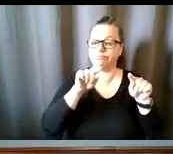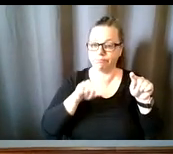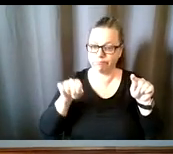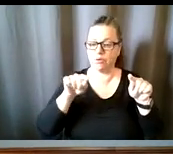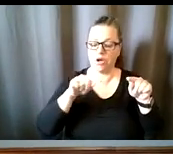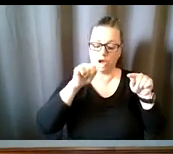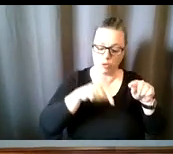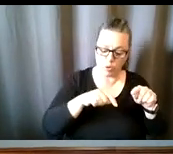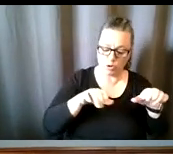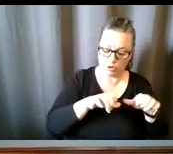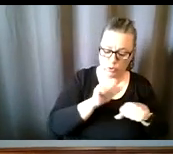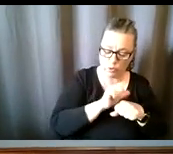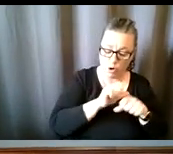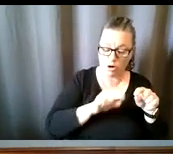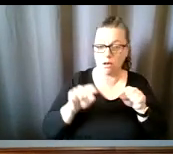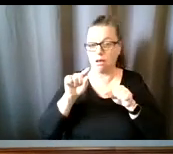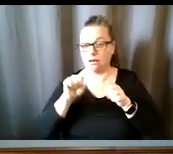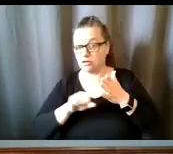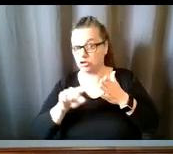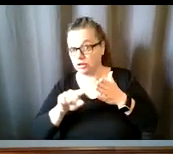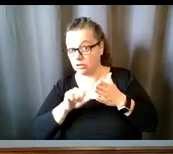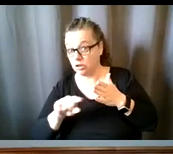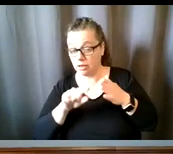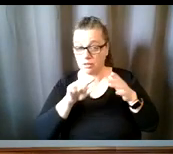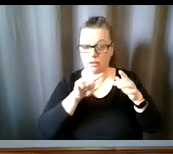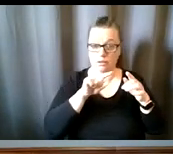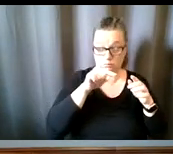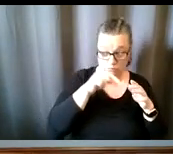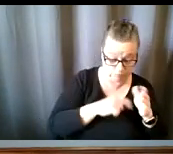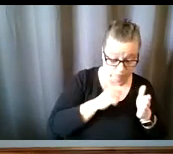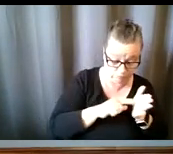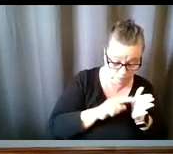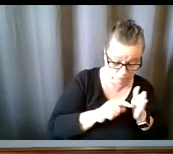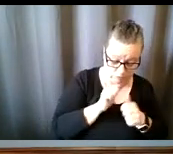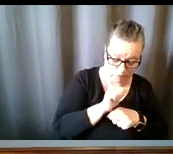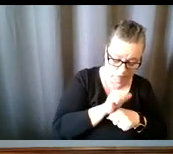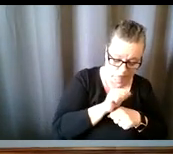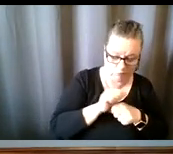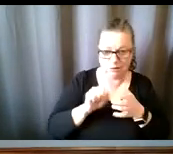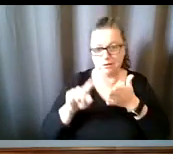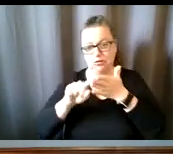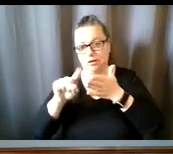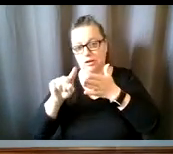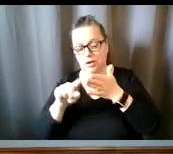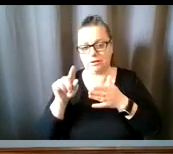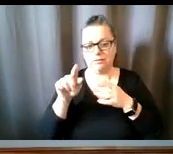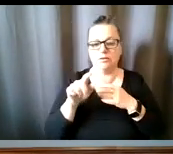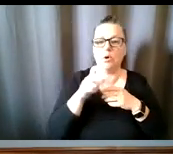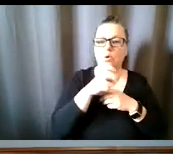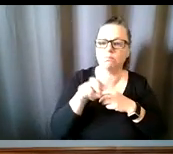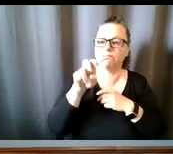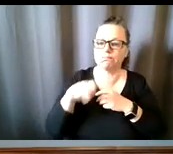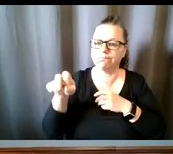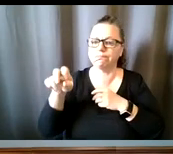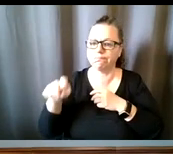you check with the product owner, is this what you're looking for? If it's not, you adjust, you move on. So you have